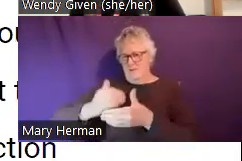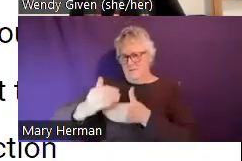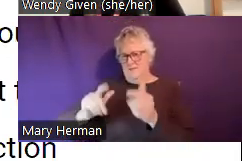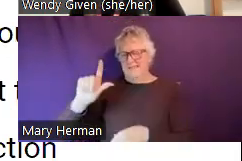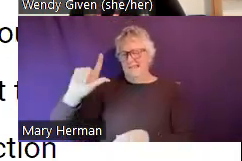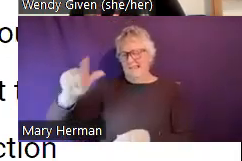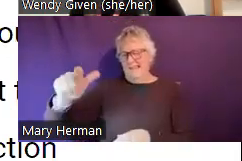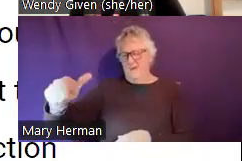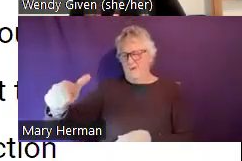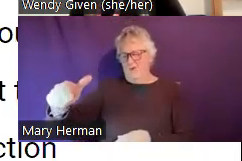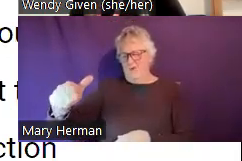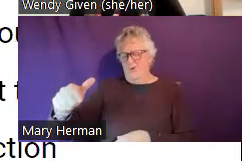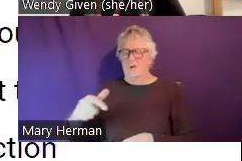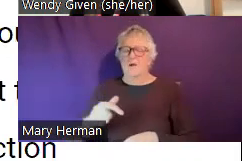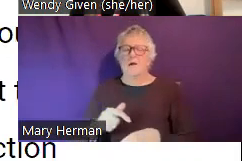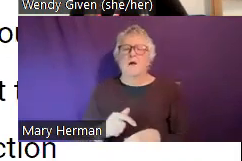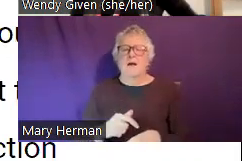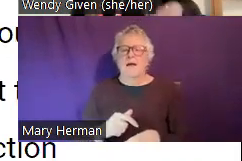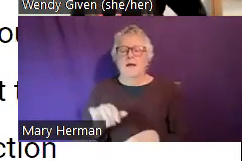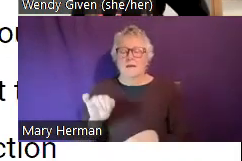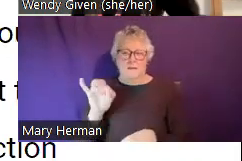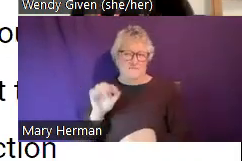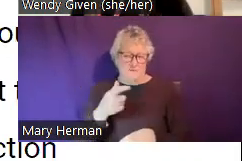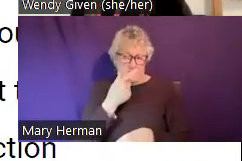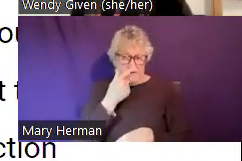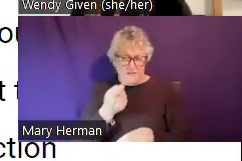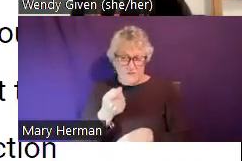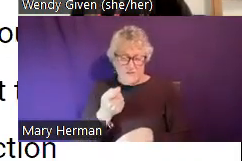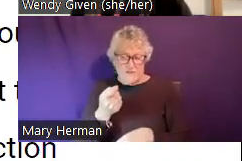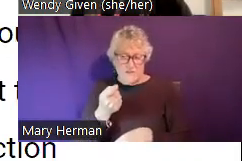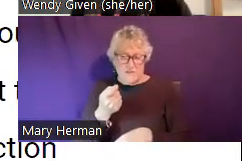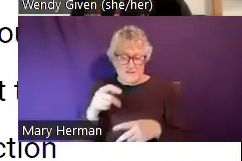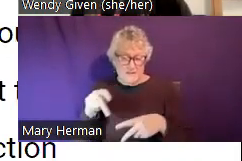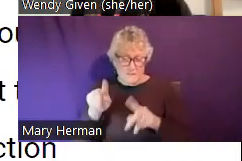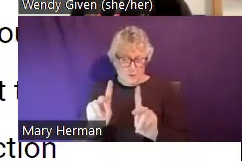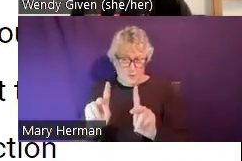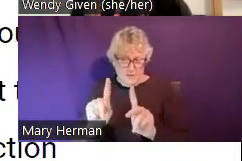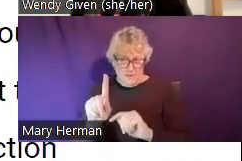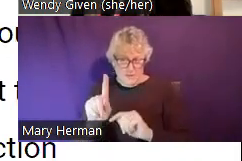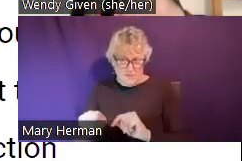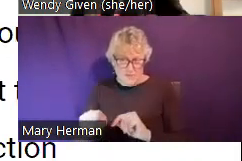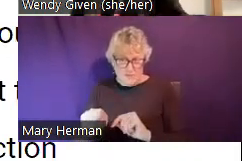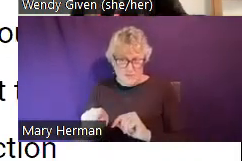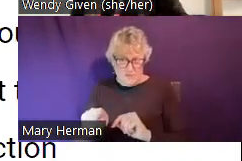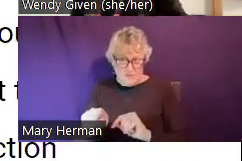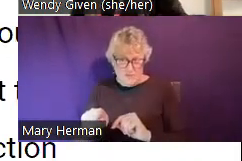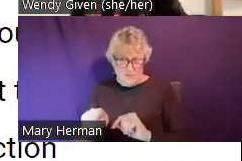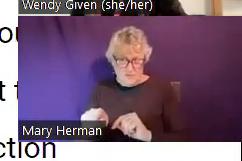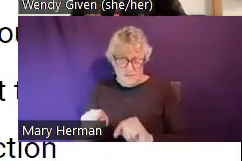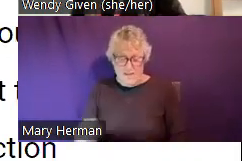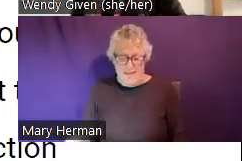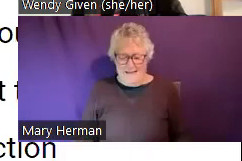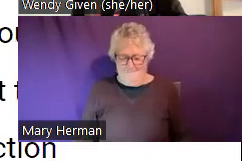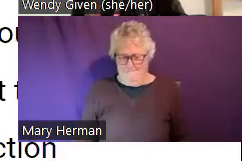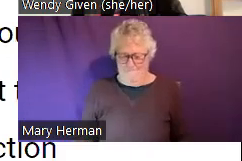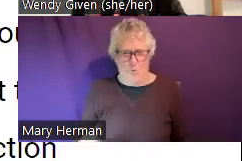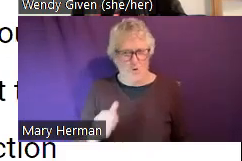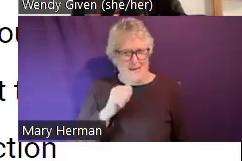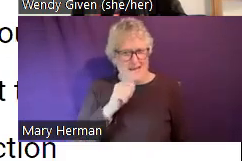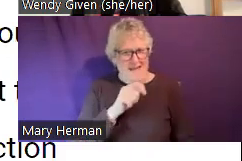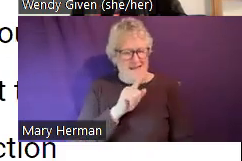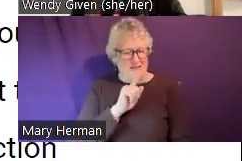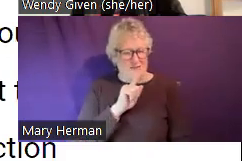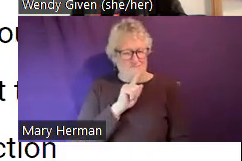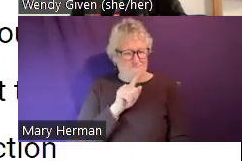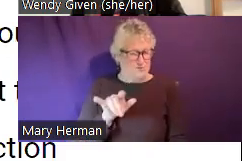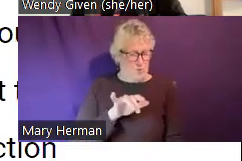Yeah. And if you're interested in the permitting questions, we're not entirely sure at this time. We've taken a note of that, but if